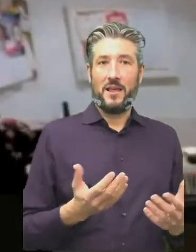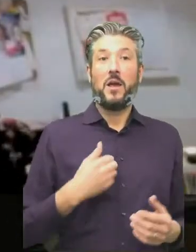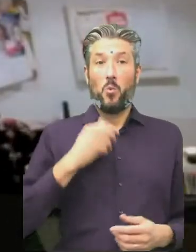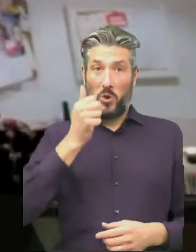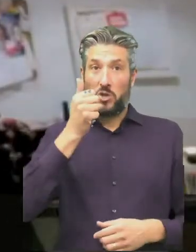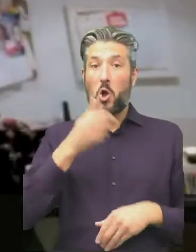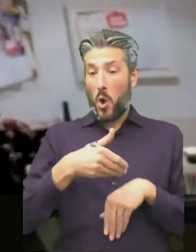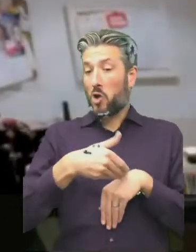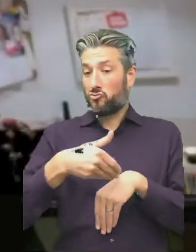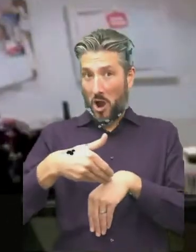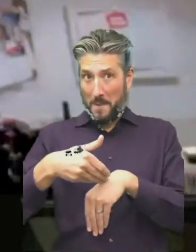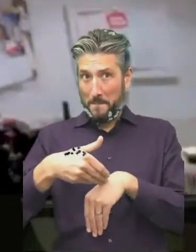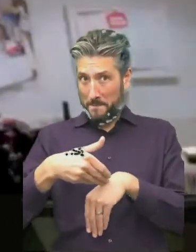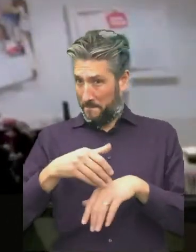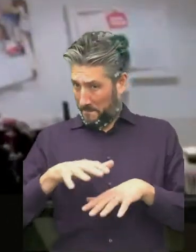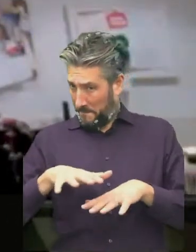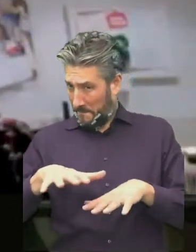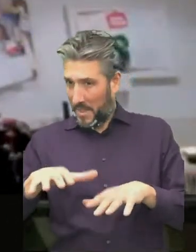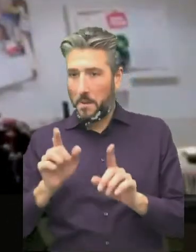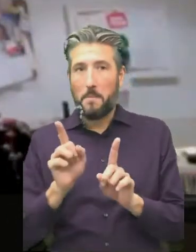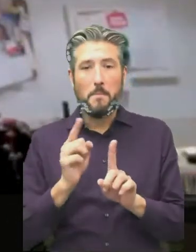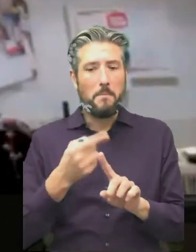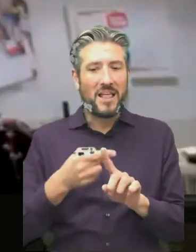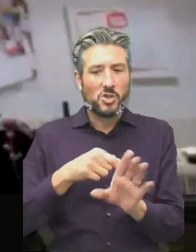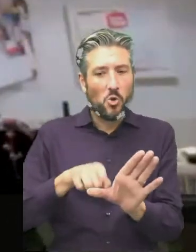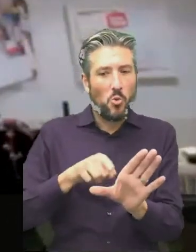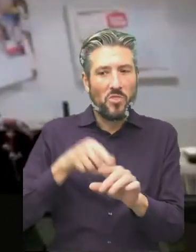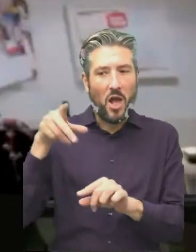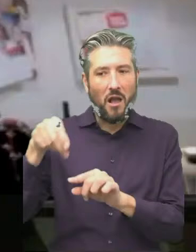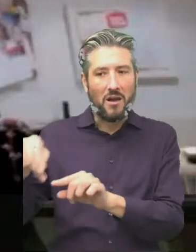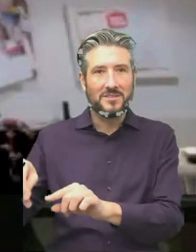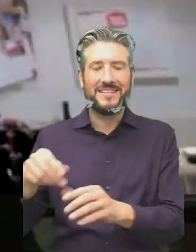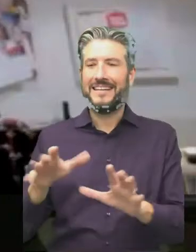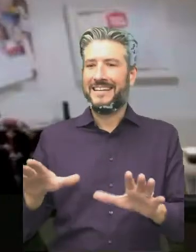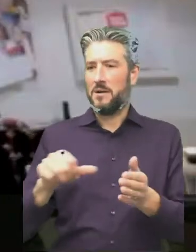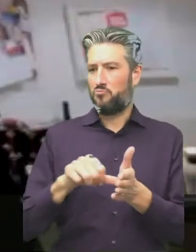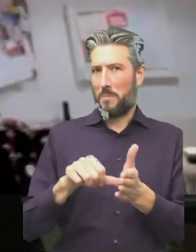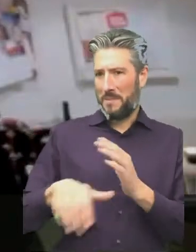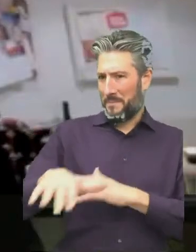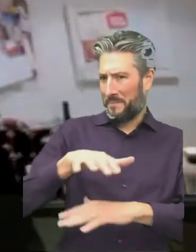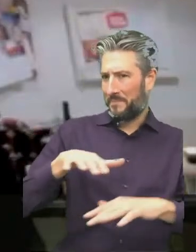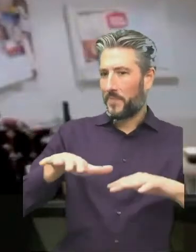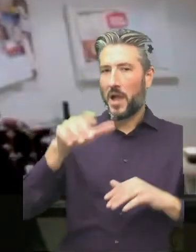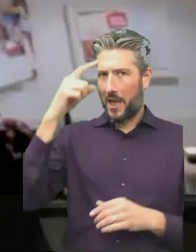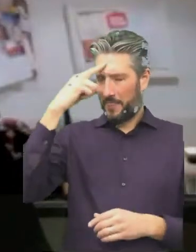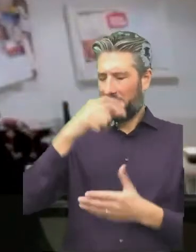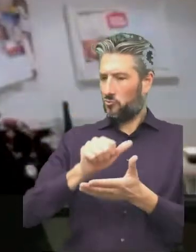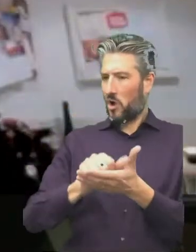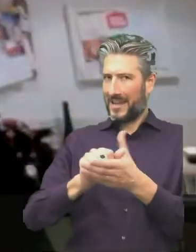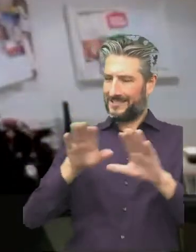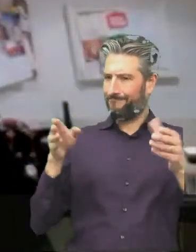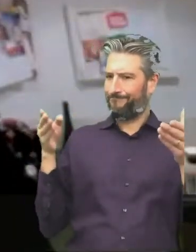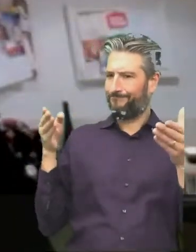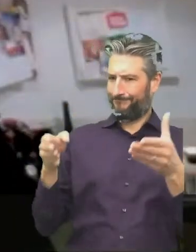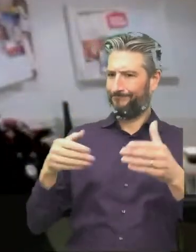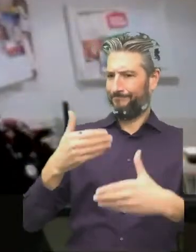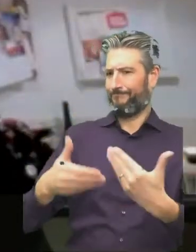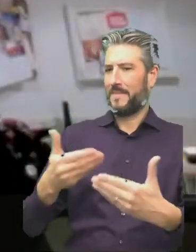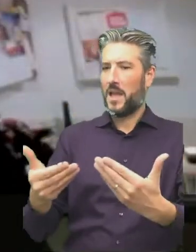thing we're trying to rectify now with this new approach, and that's the right thing to do. I think increasing stop and search has potentially